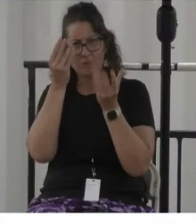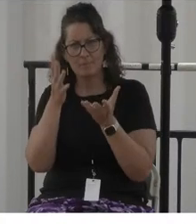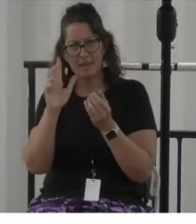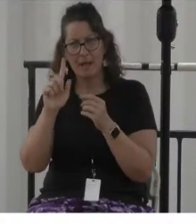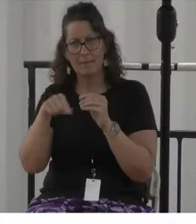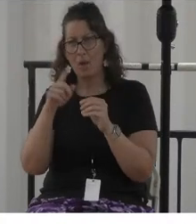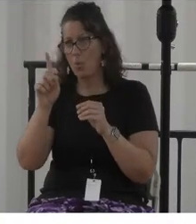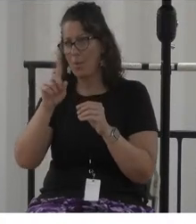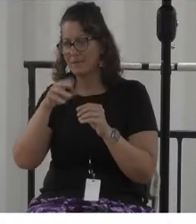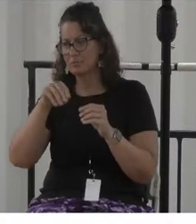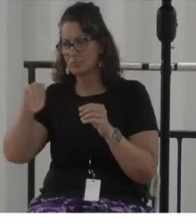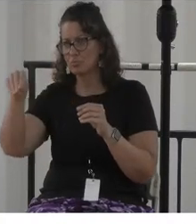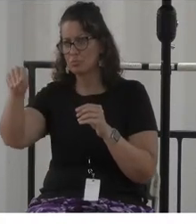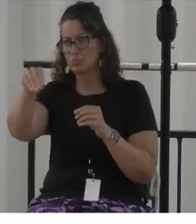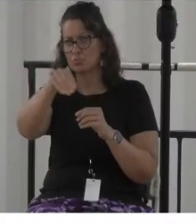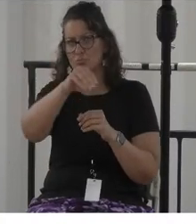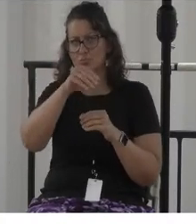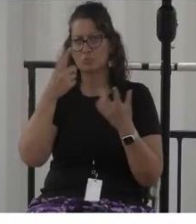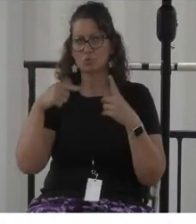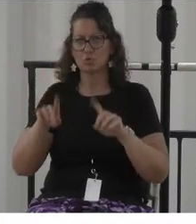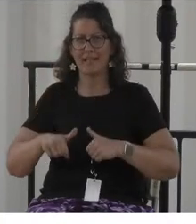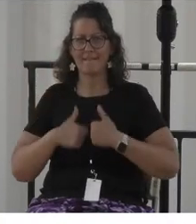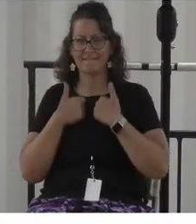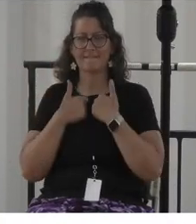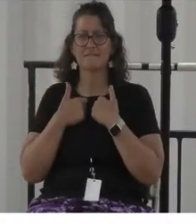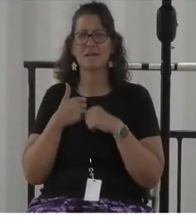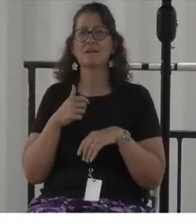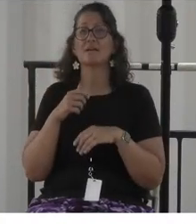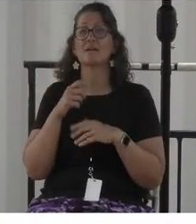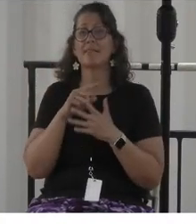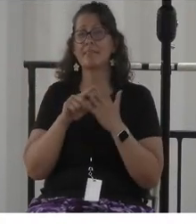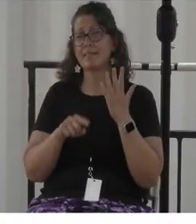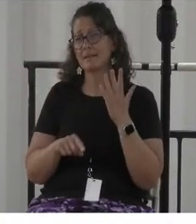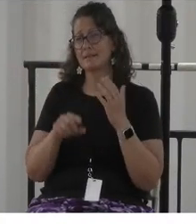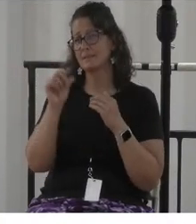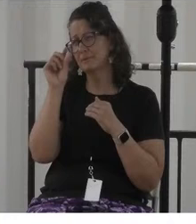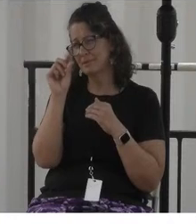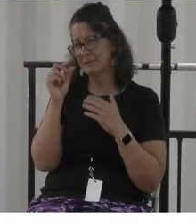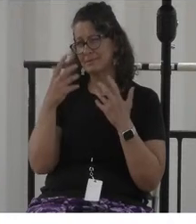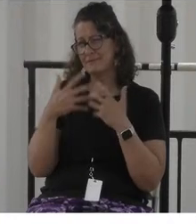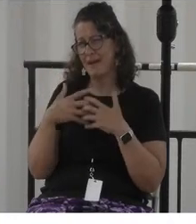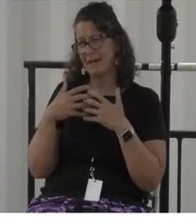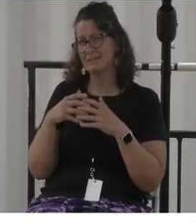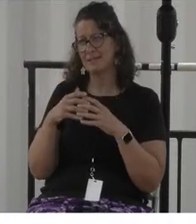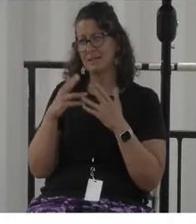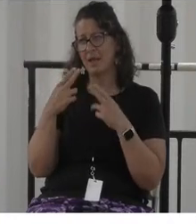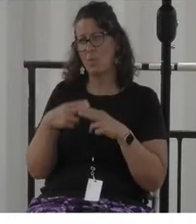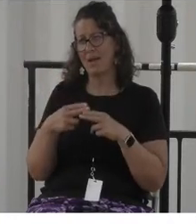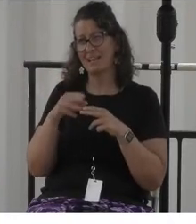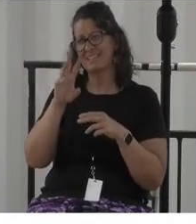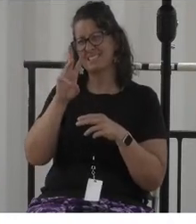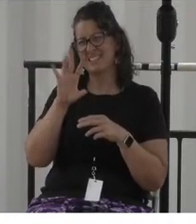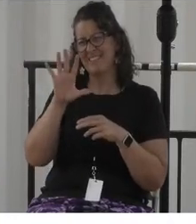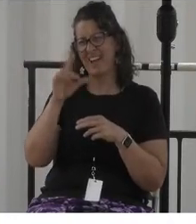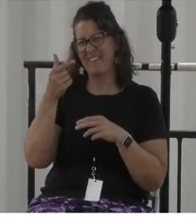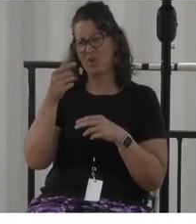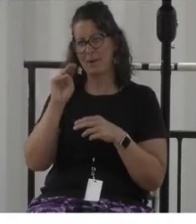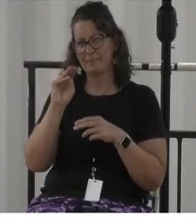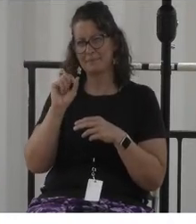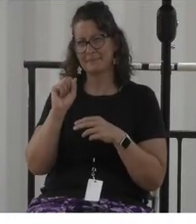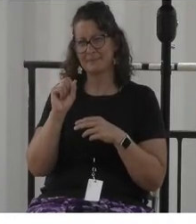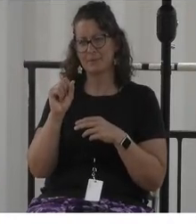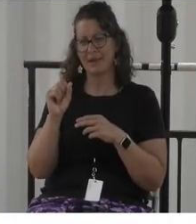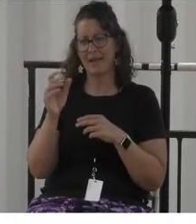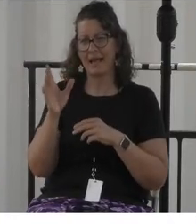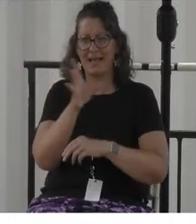this animal was going throughout its lifetime. And, you know, these little devices, they weigh about 65 grams. We're